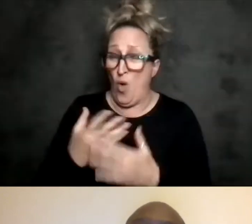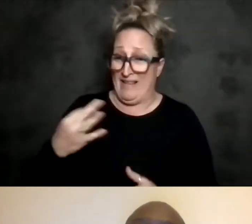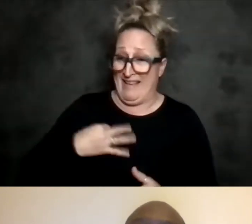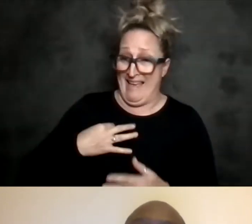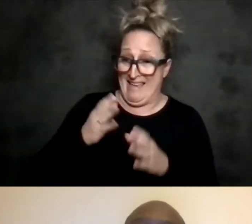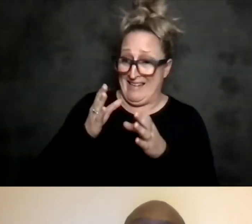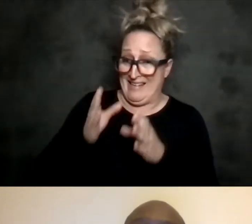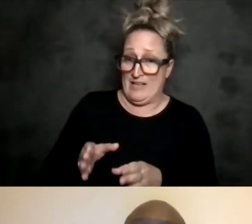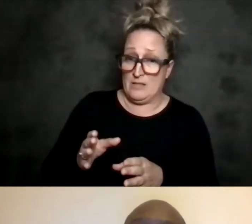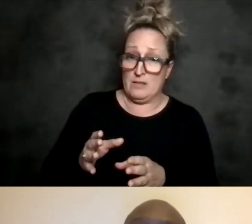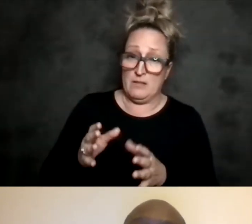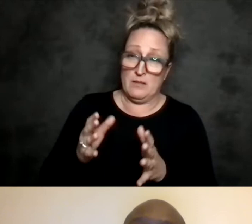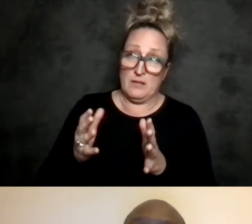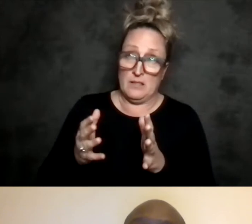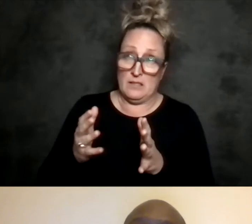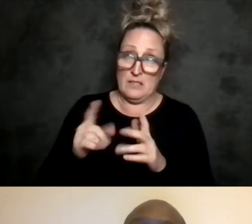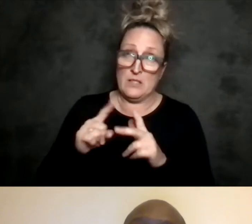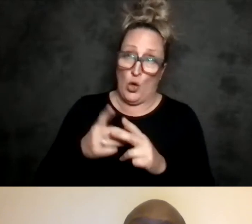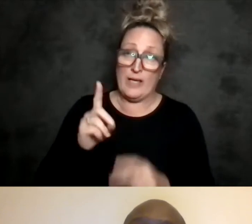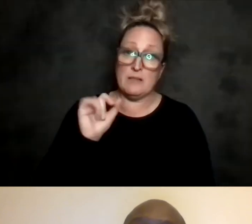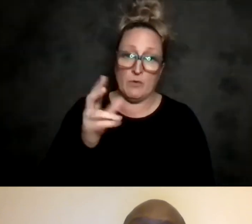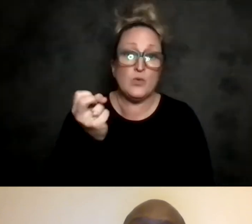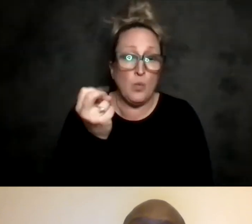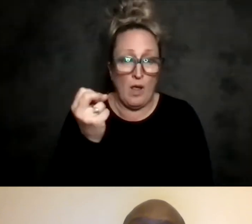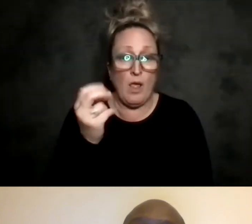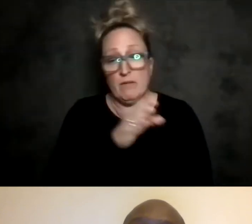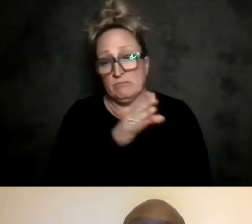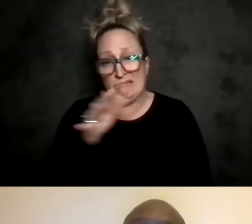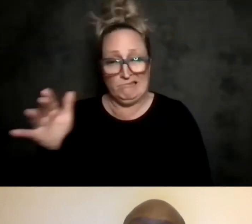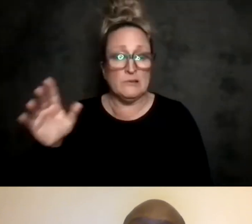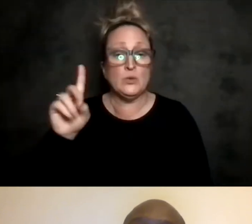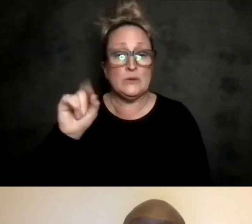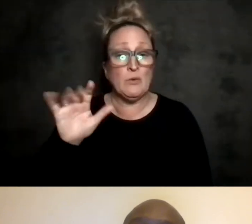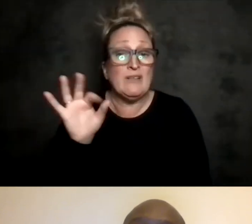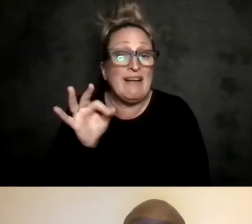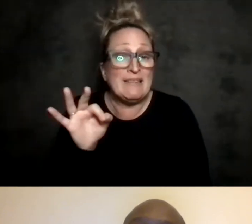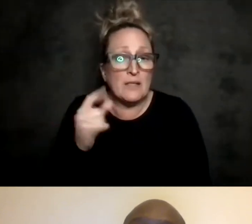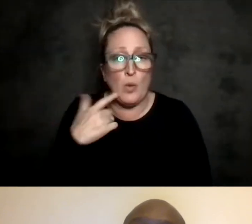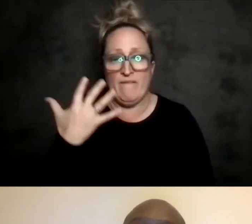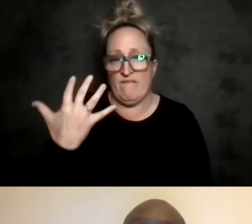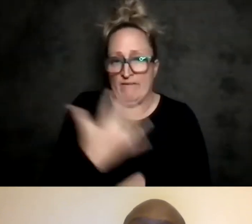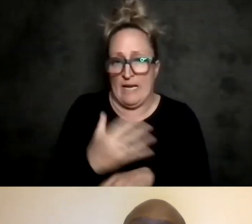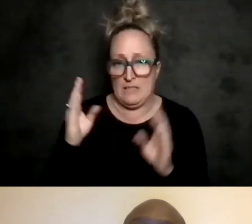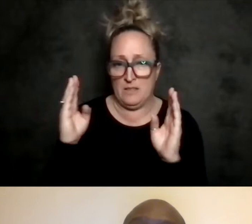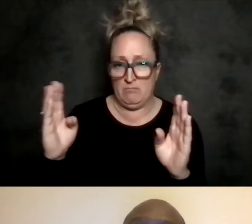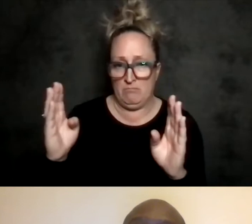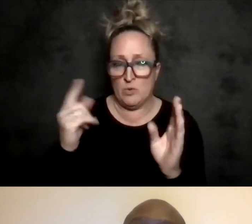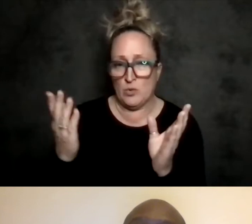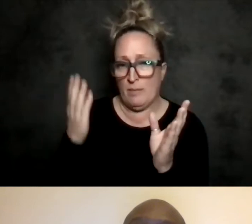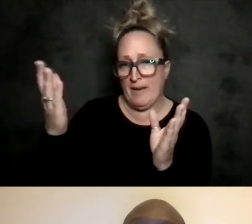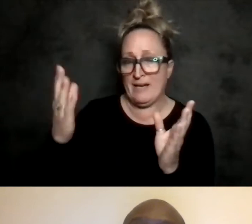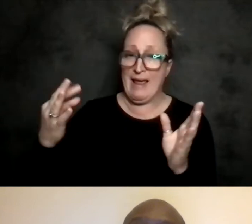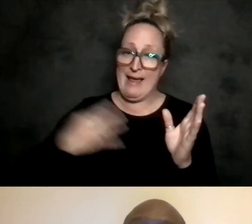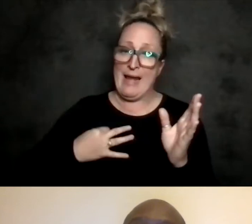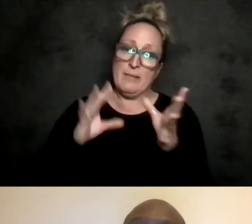candidates starting on December 12th and ending on December 19th will have 5 days to submit a